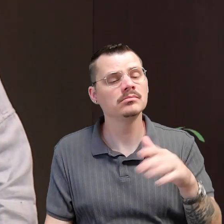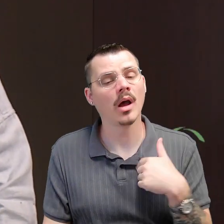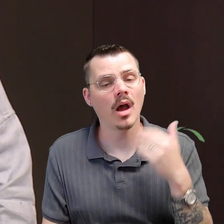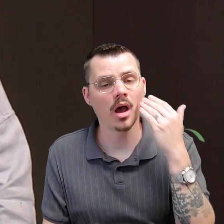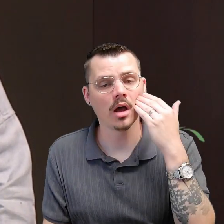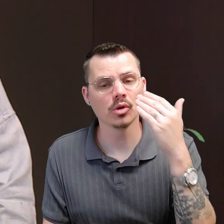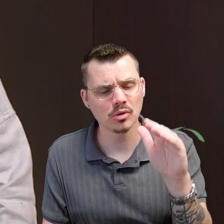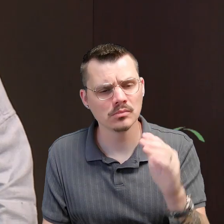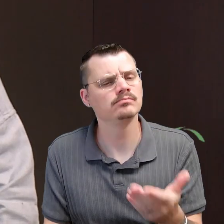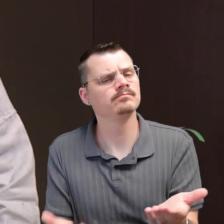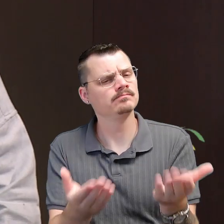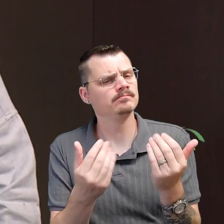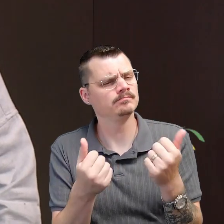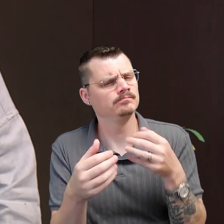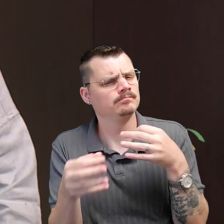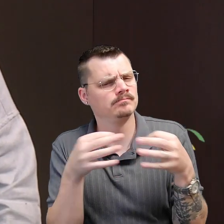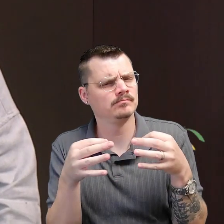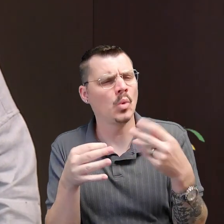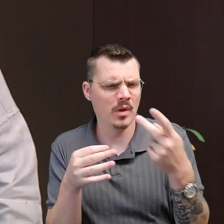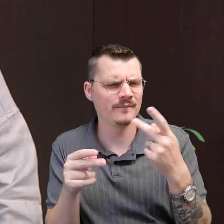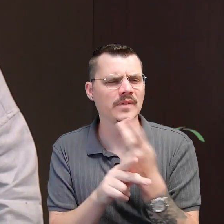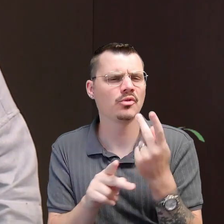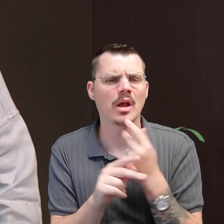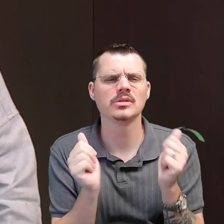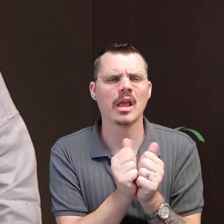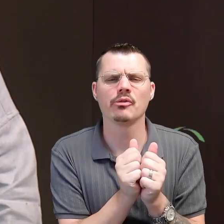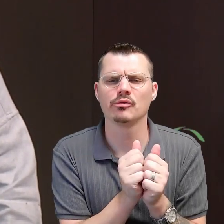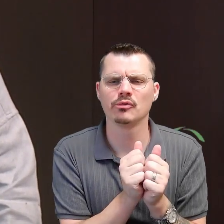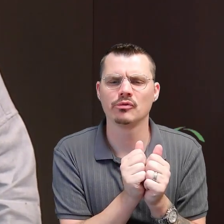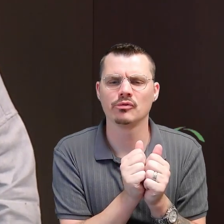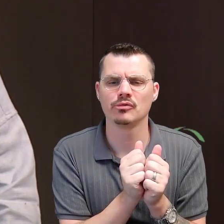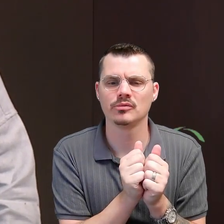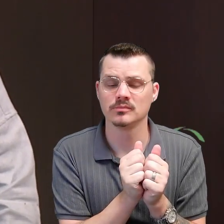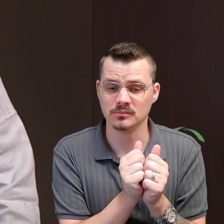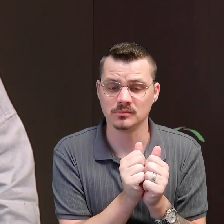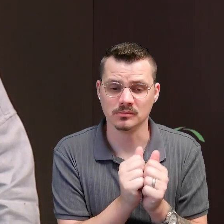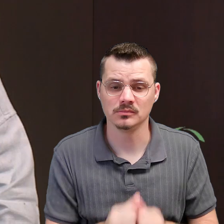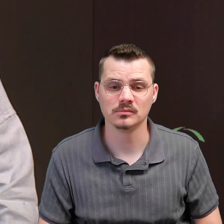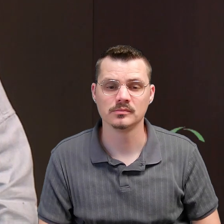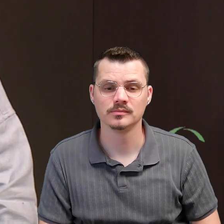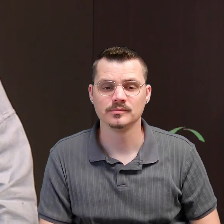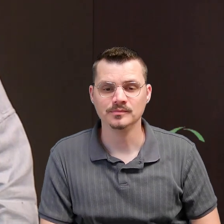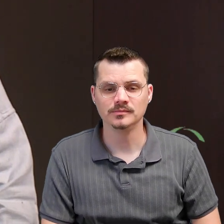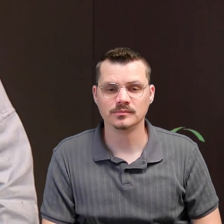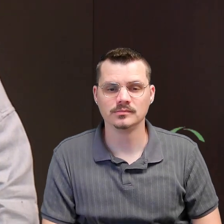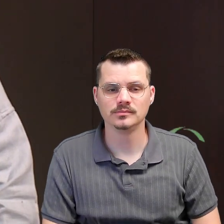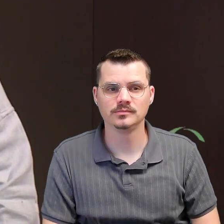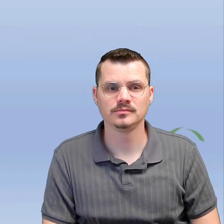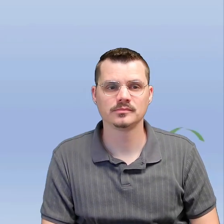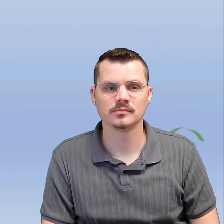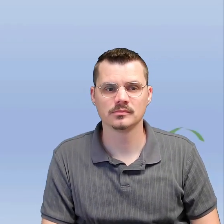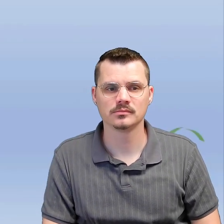know. Keep telling me about it, and we can figure it out together.